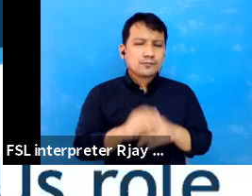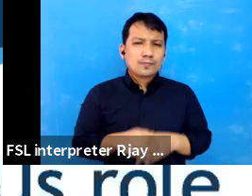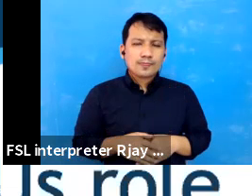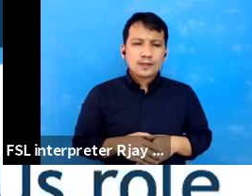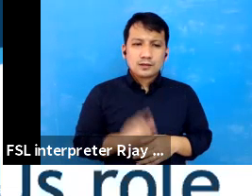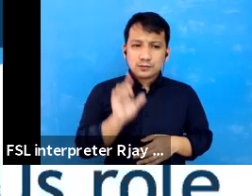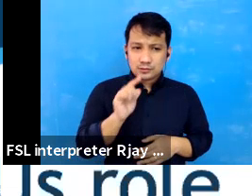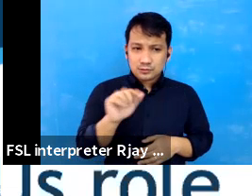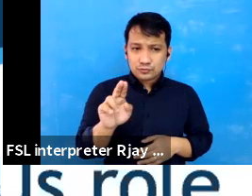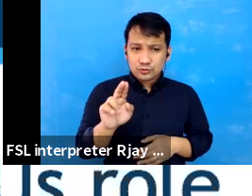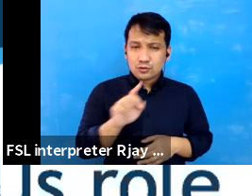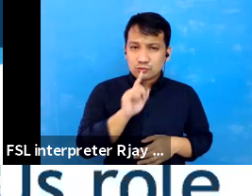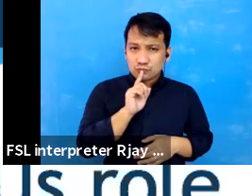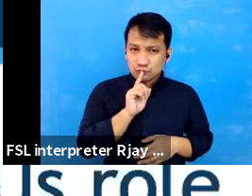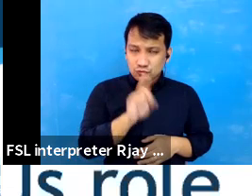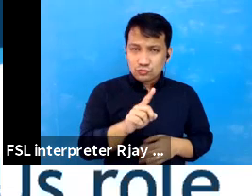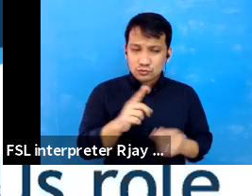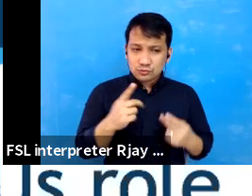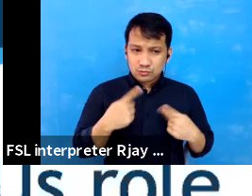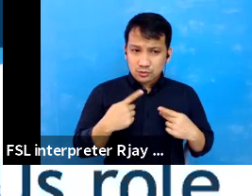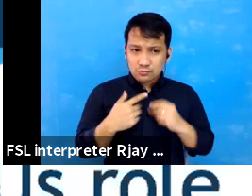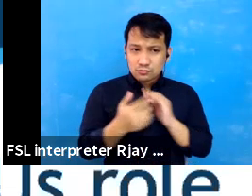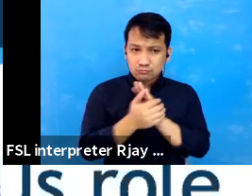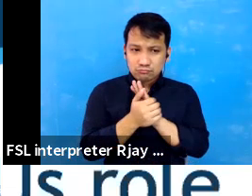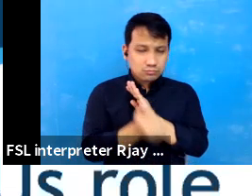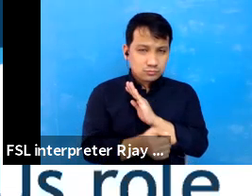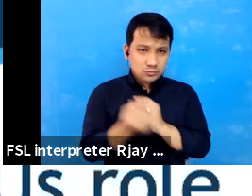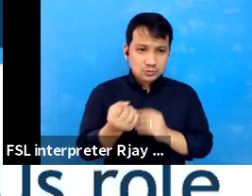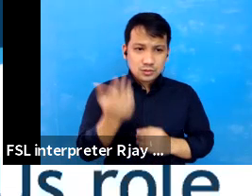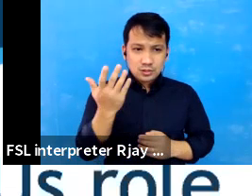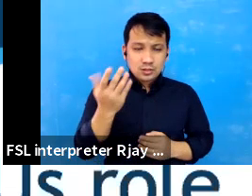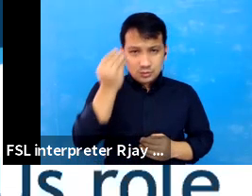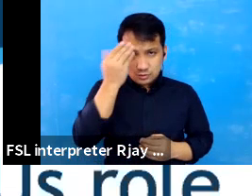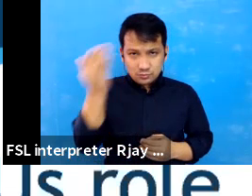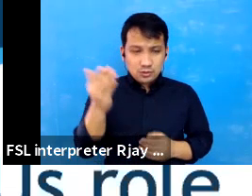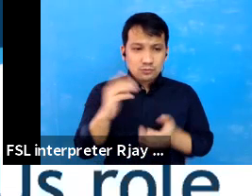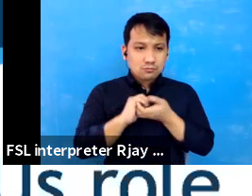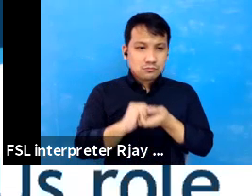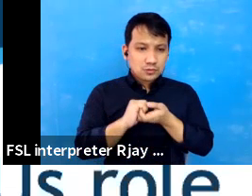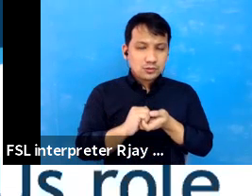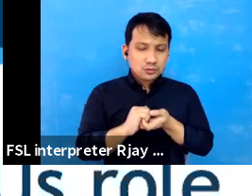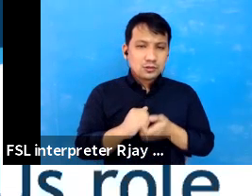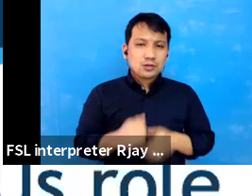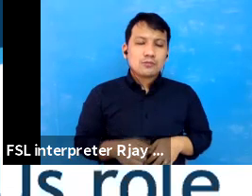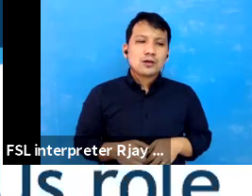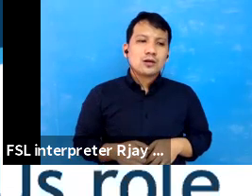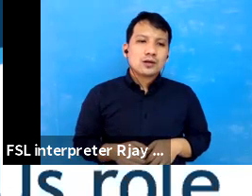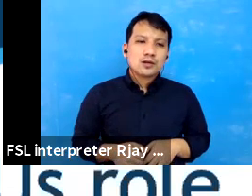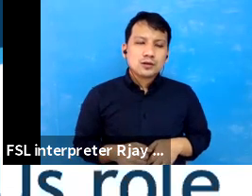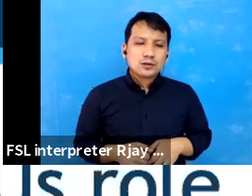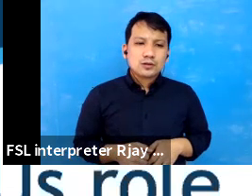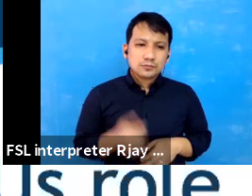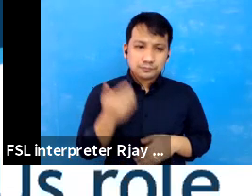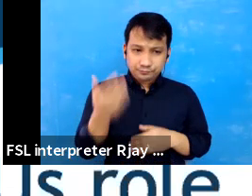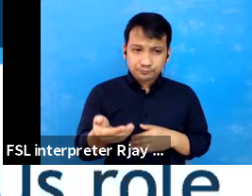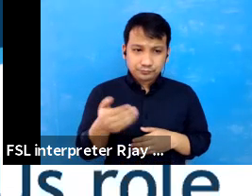Local governments are assumed to have skills and a mandate to work with different partners towards these results. Next